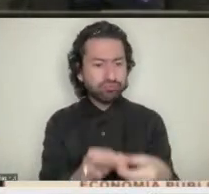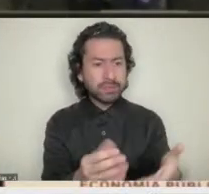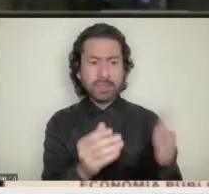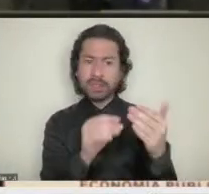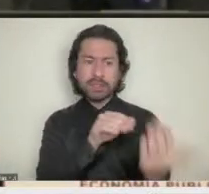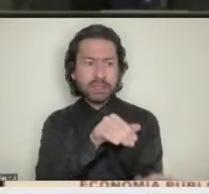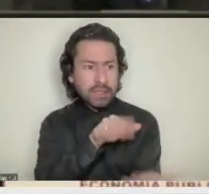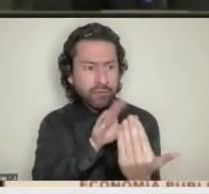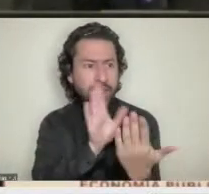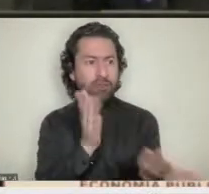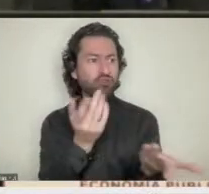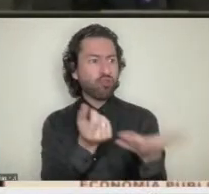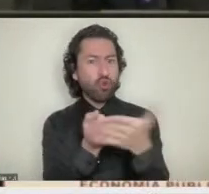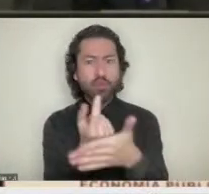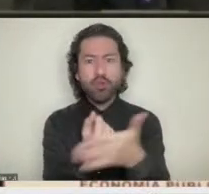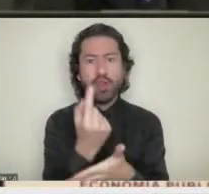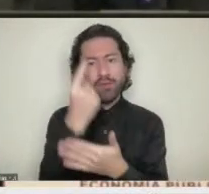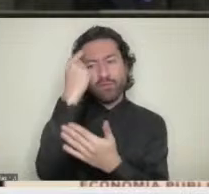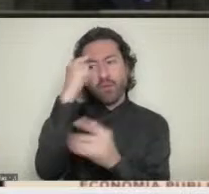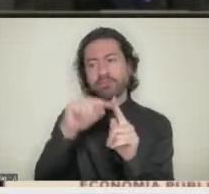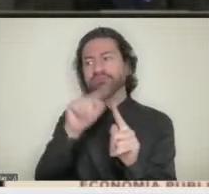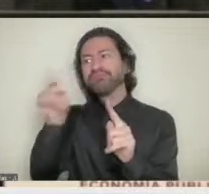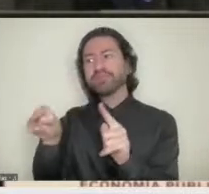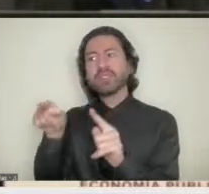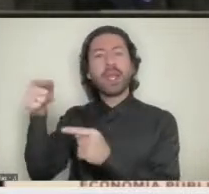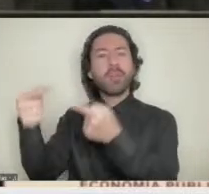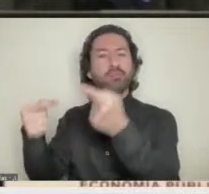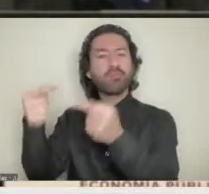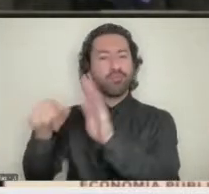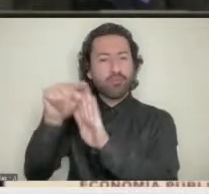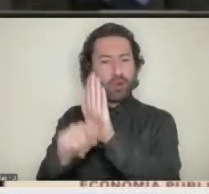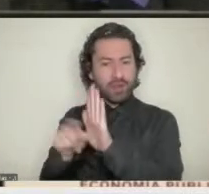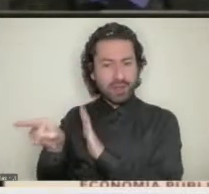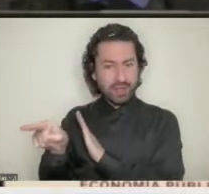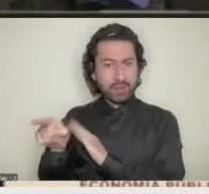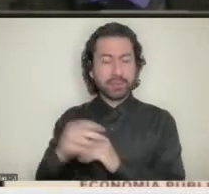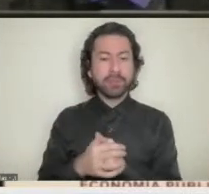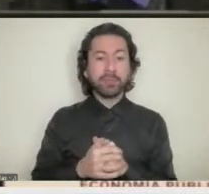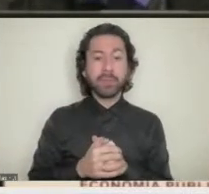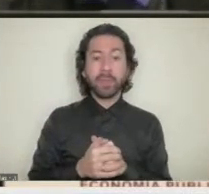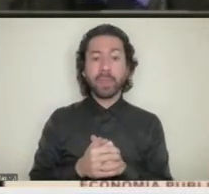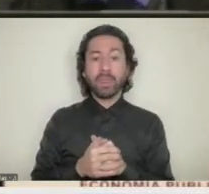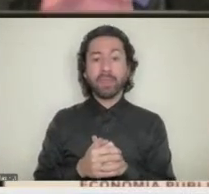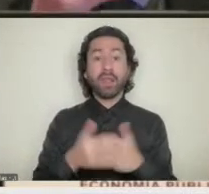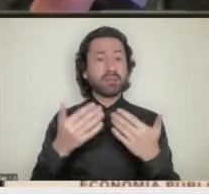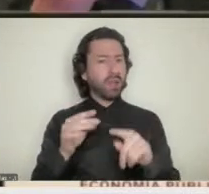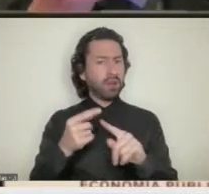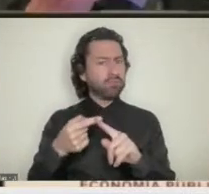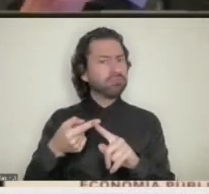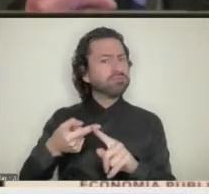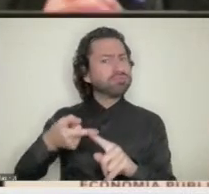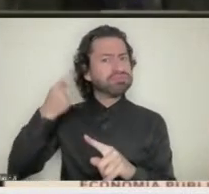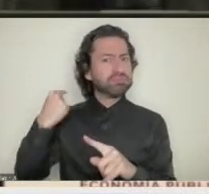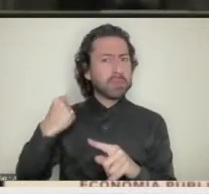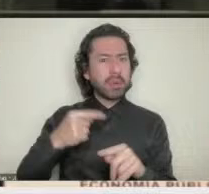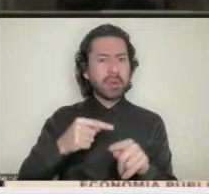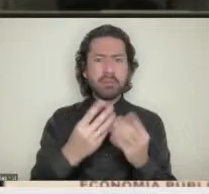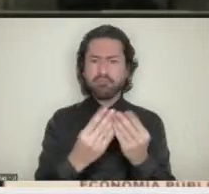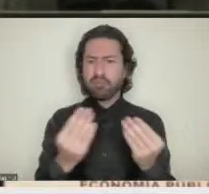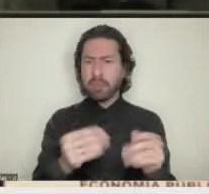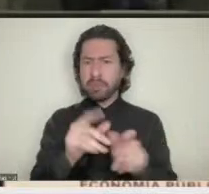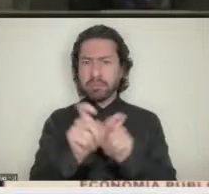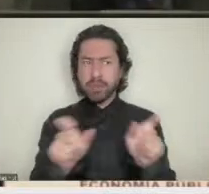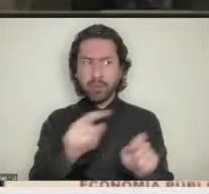equality, inequality, social rights, and how all of this is tied into public policy. And as many individuals yesterday